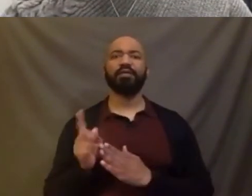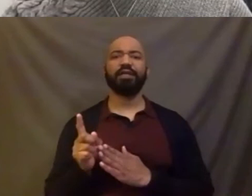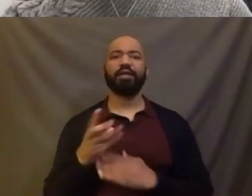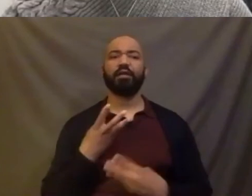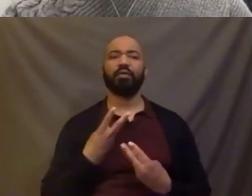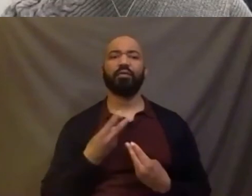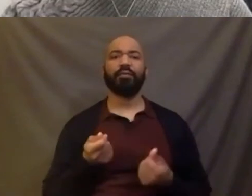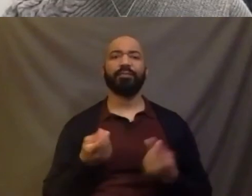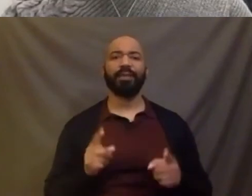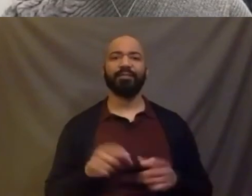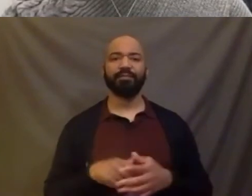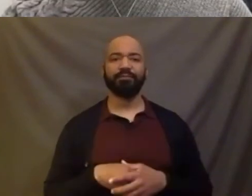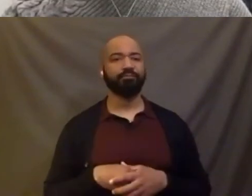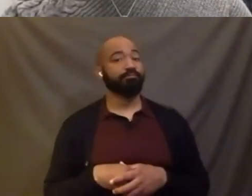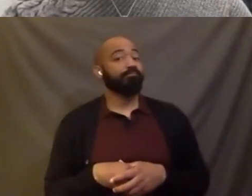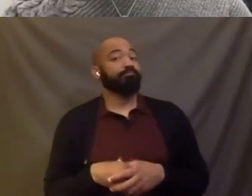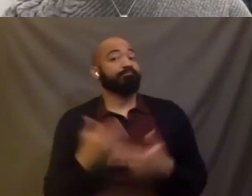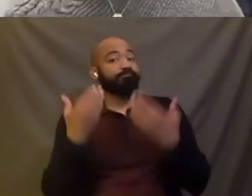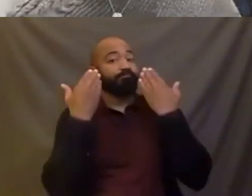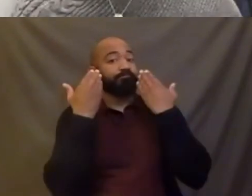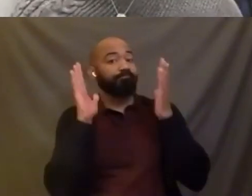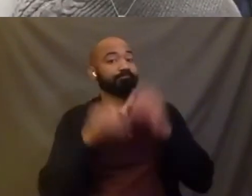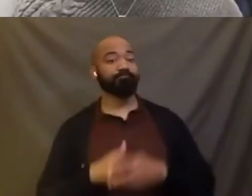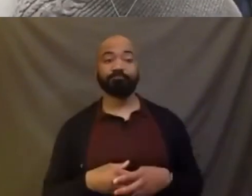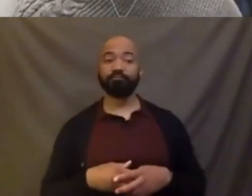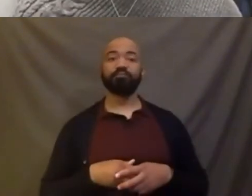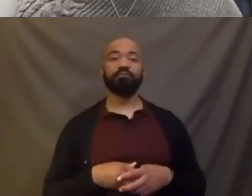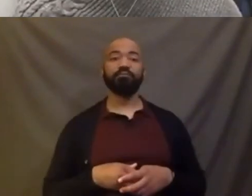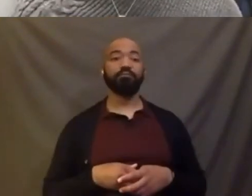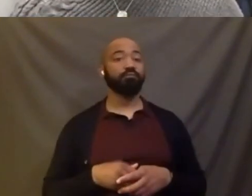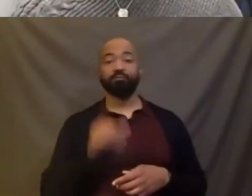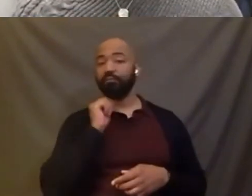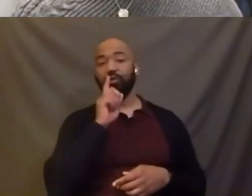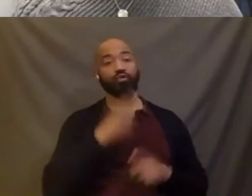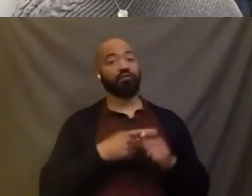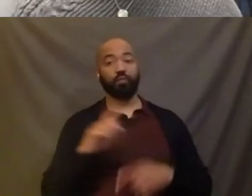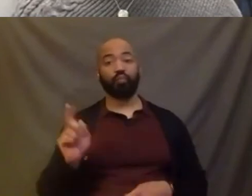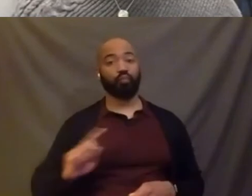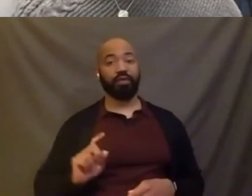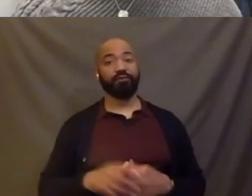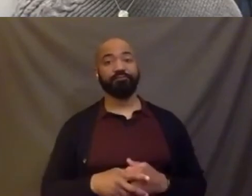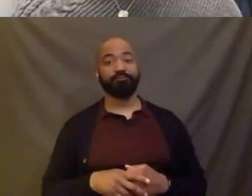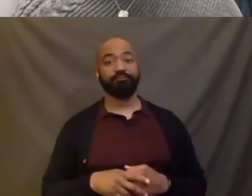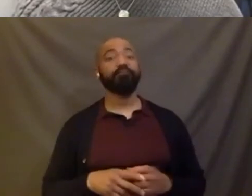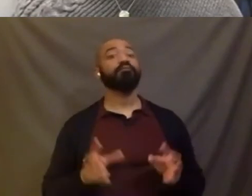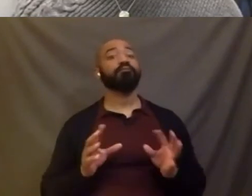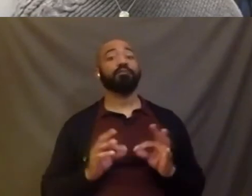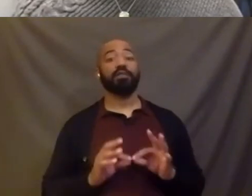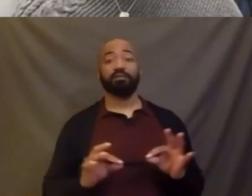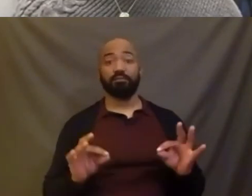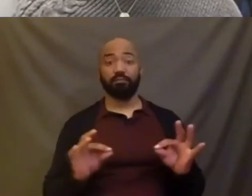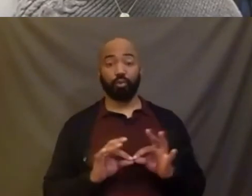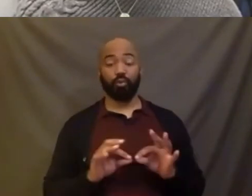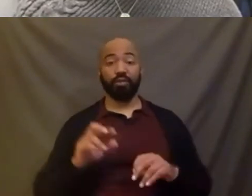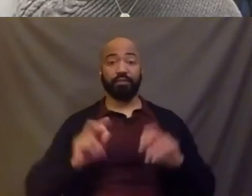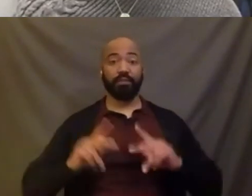And I don't know. I think I'm not sure what that could be from. It would be important to know if those folks